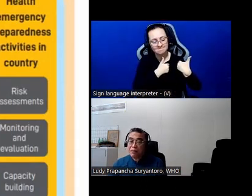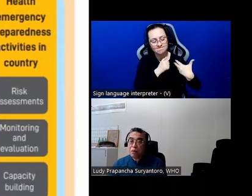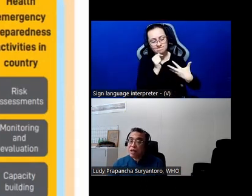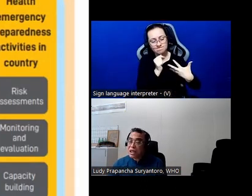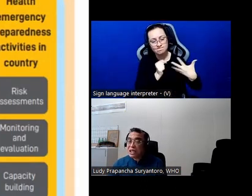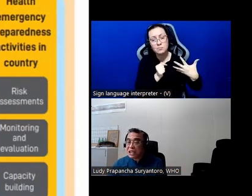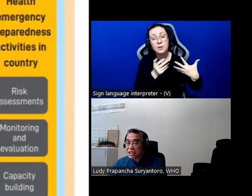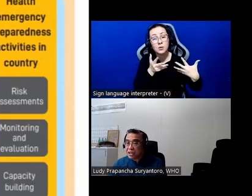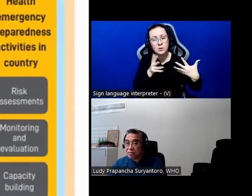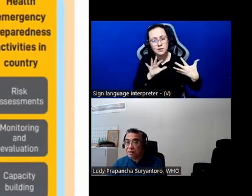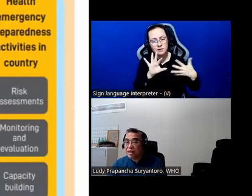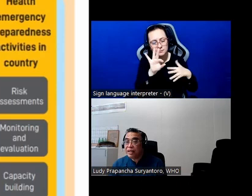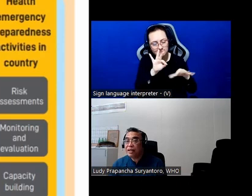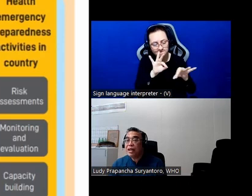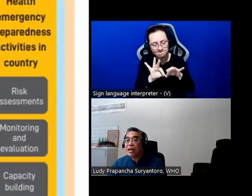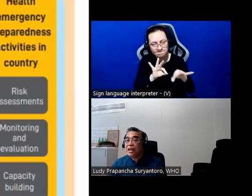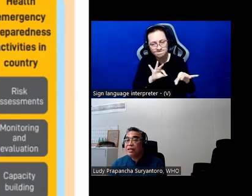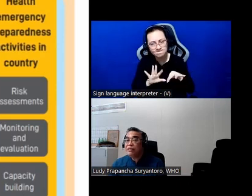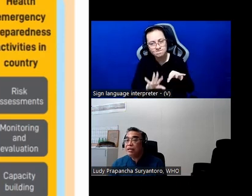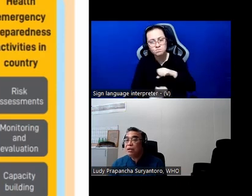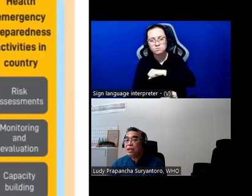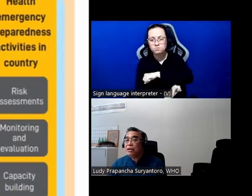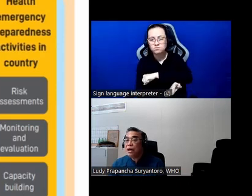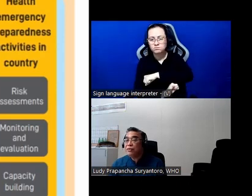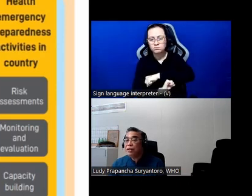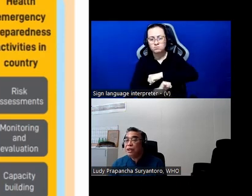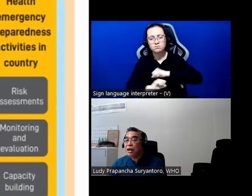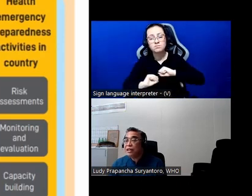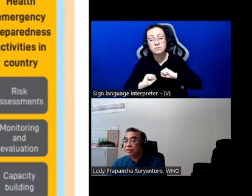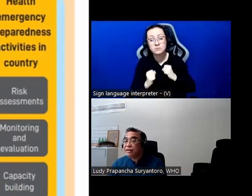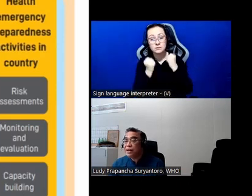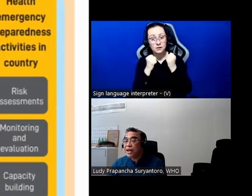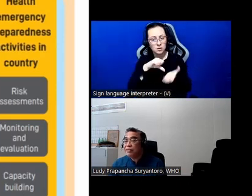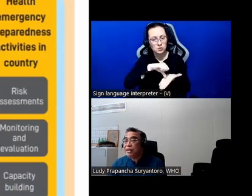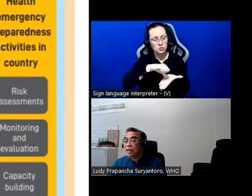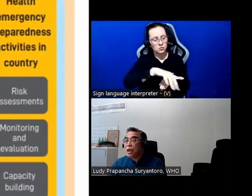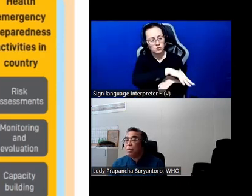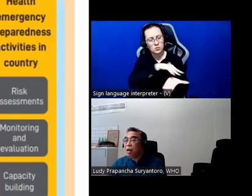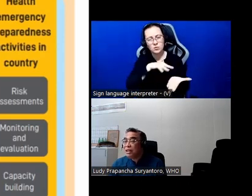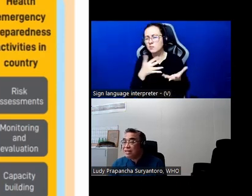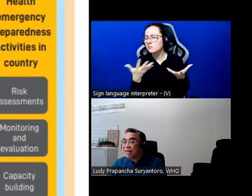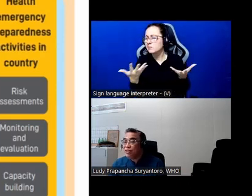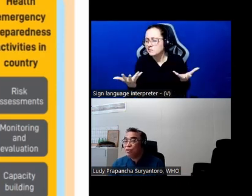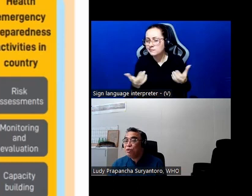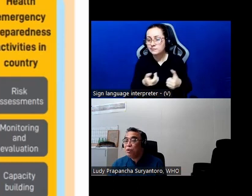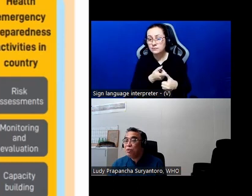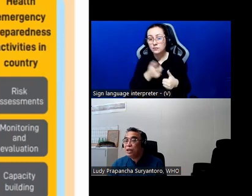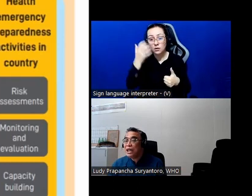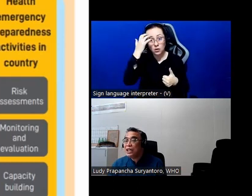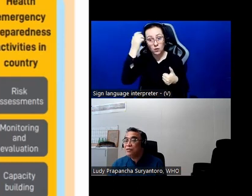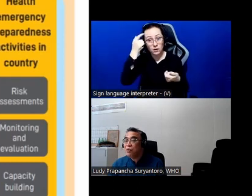pillar important in cities and urban setting. This is including of the governance and financing,